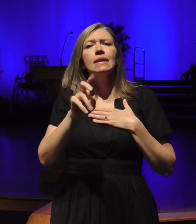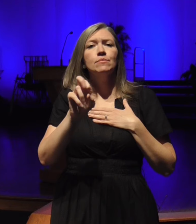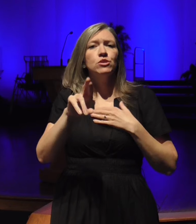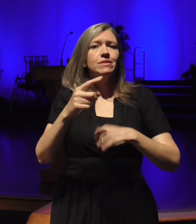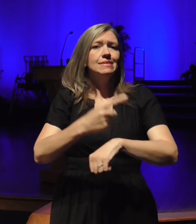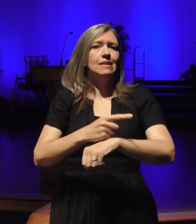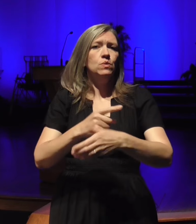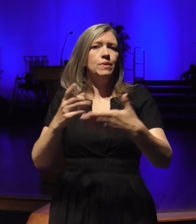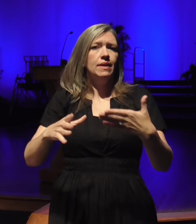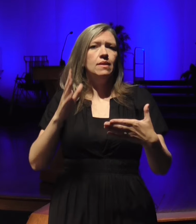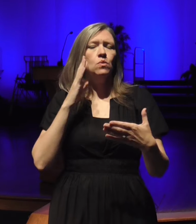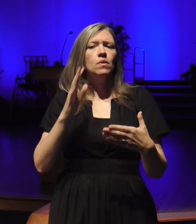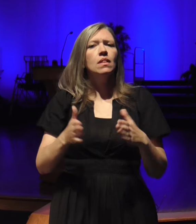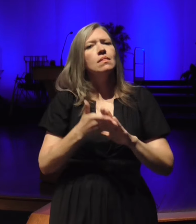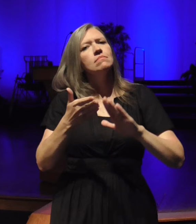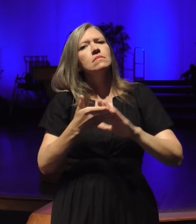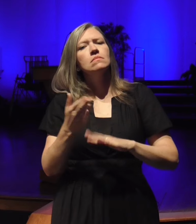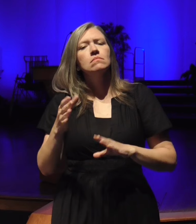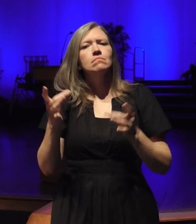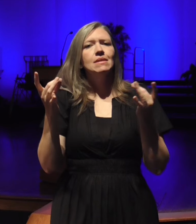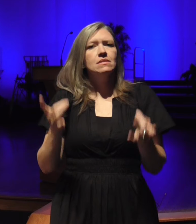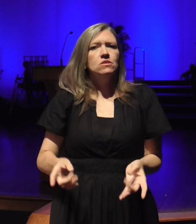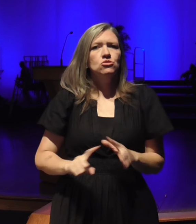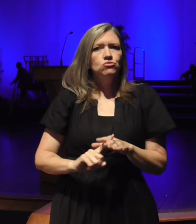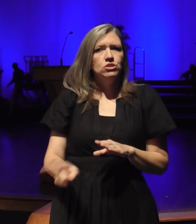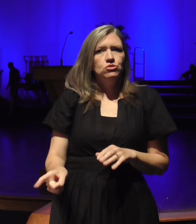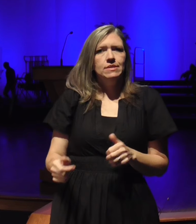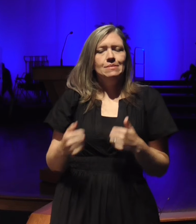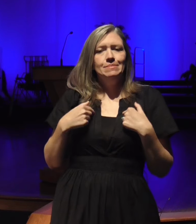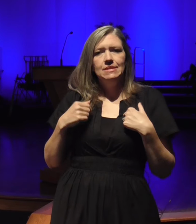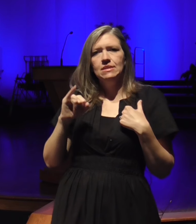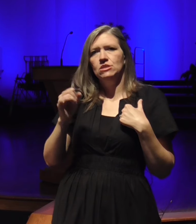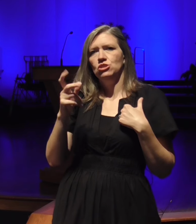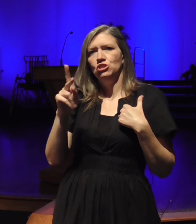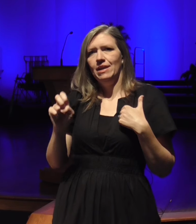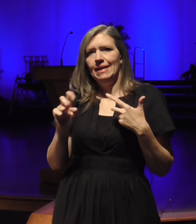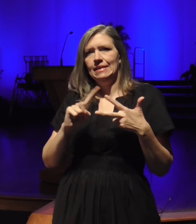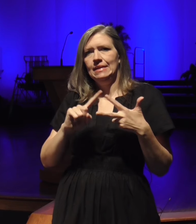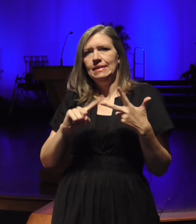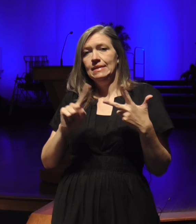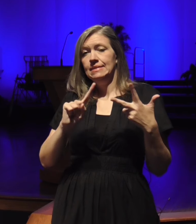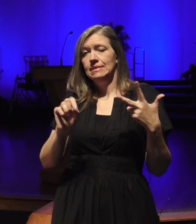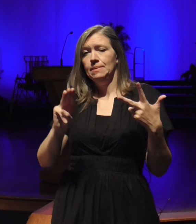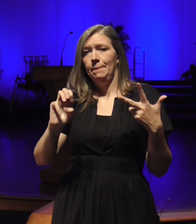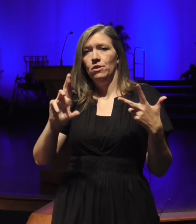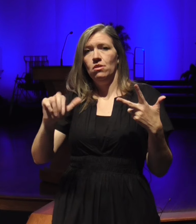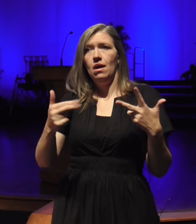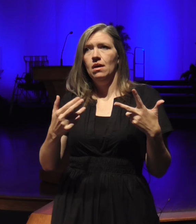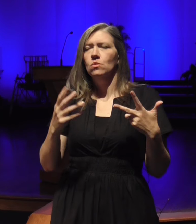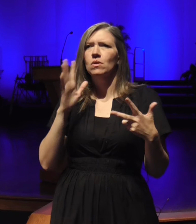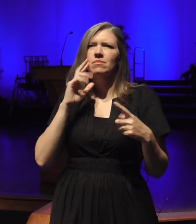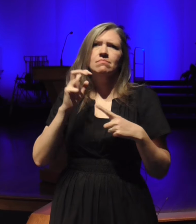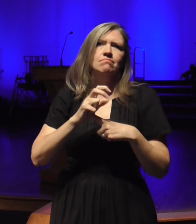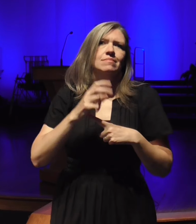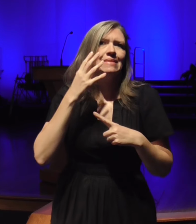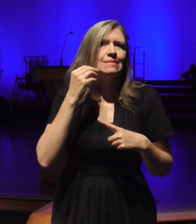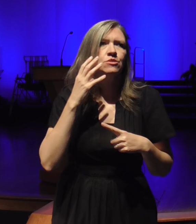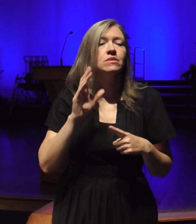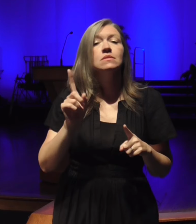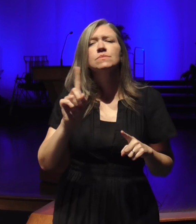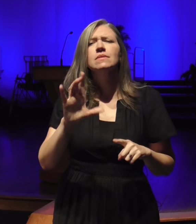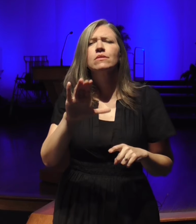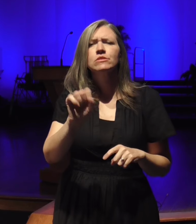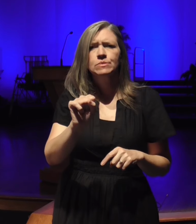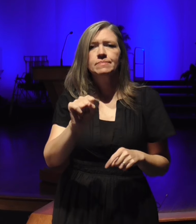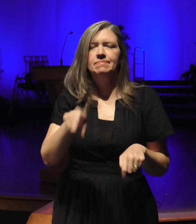so wonderful to be here with everyone today. So grateful Labor Day weekend to be facilitating a meditation retreat with Jackie